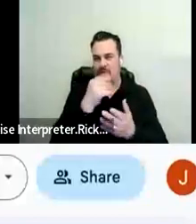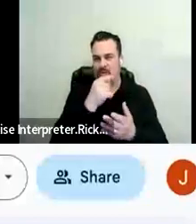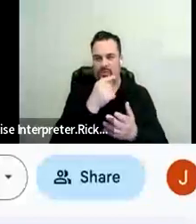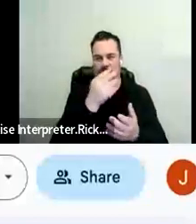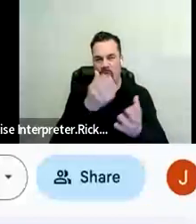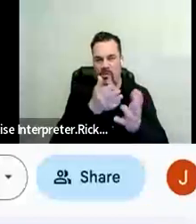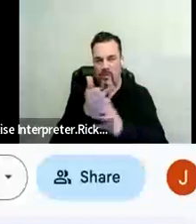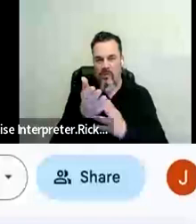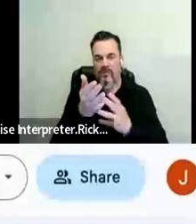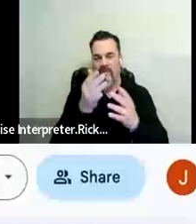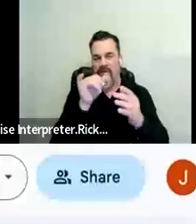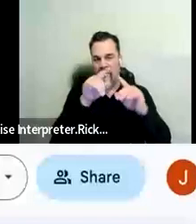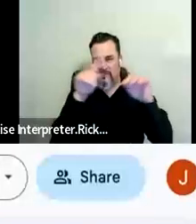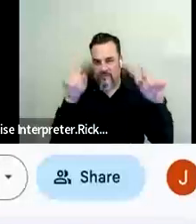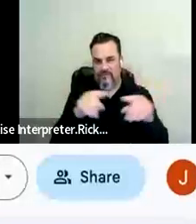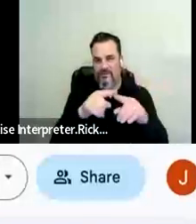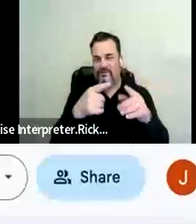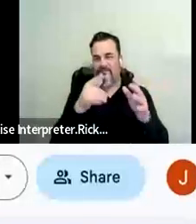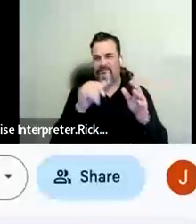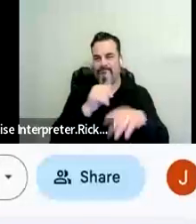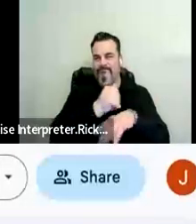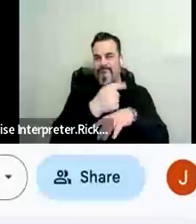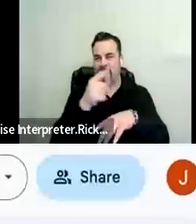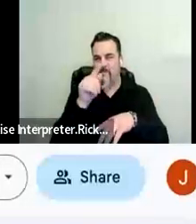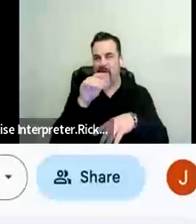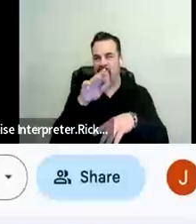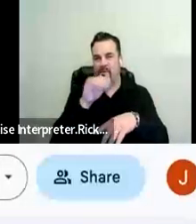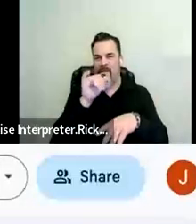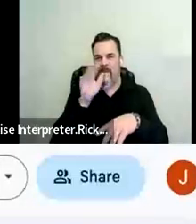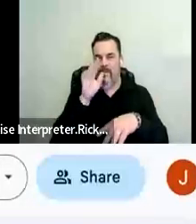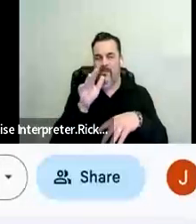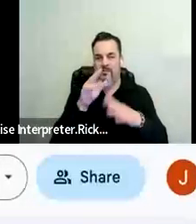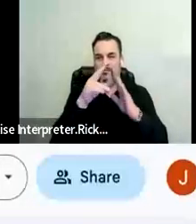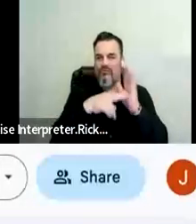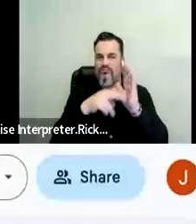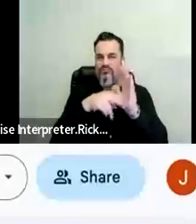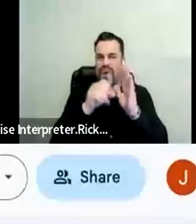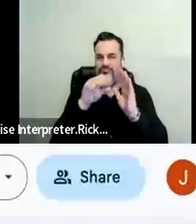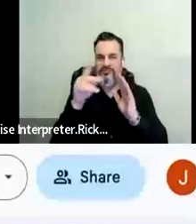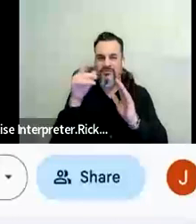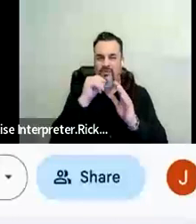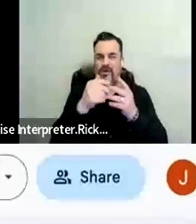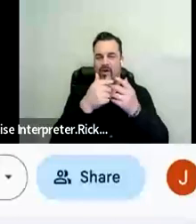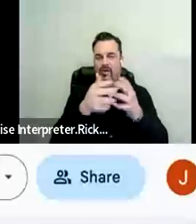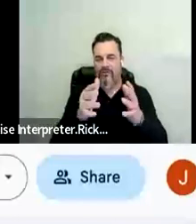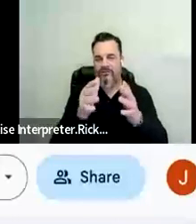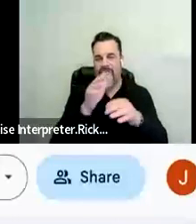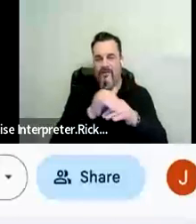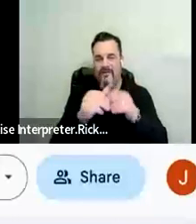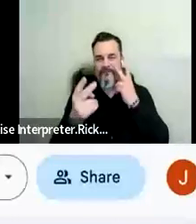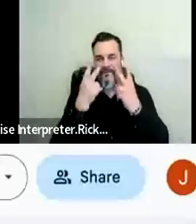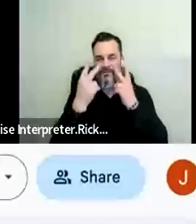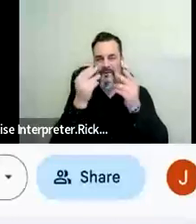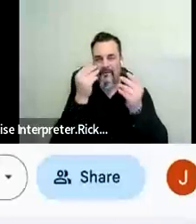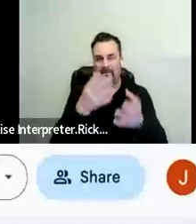the screen or the platform, that would be read out to them, so they wouldn't lose out on the visual information. And